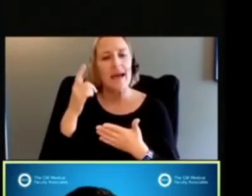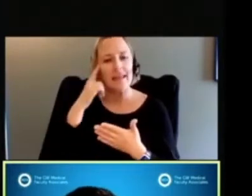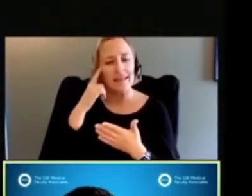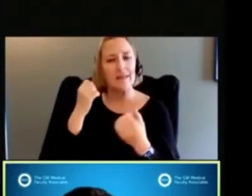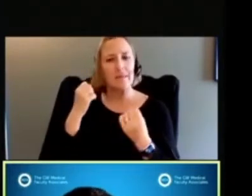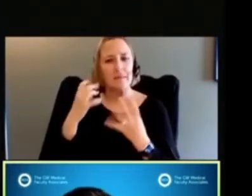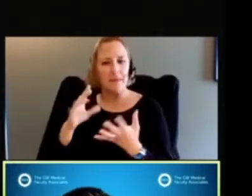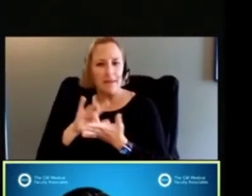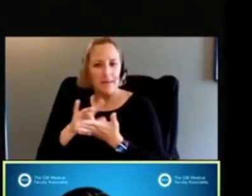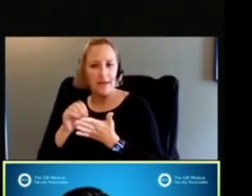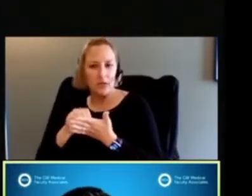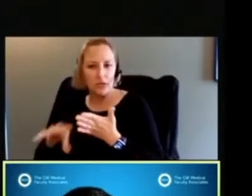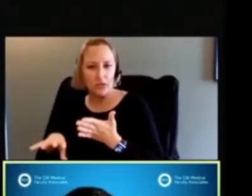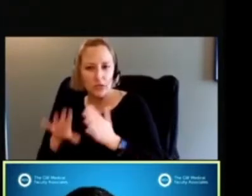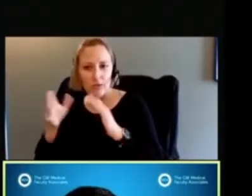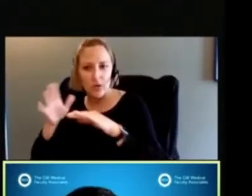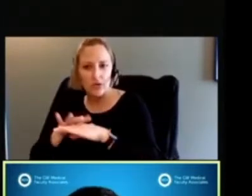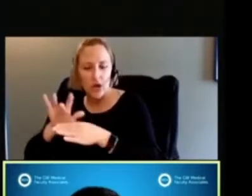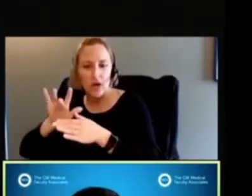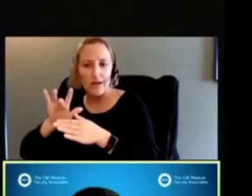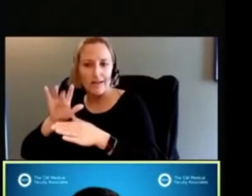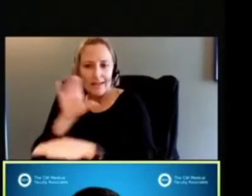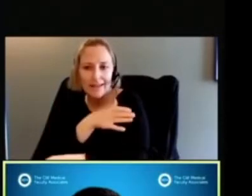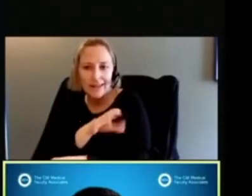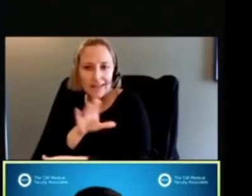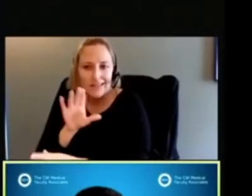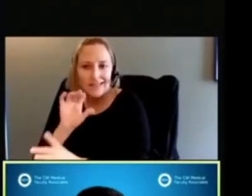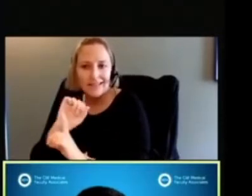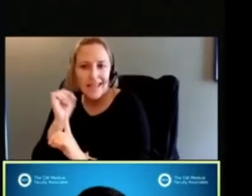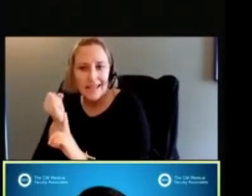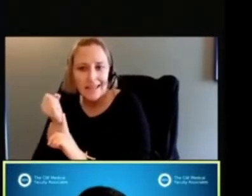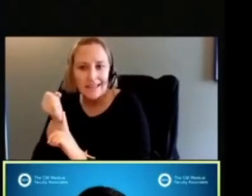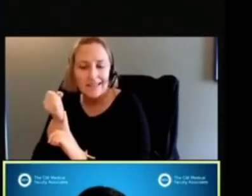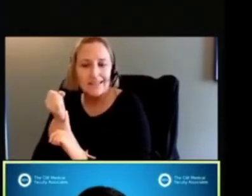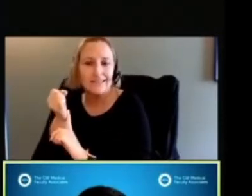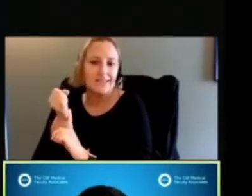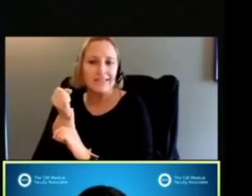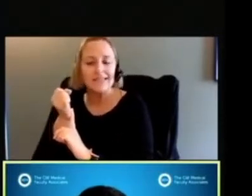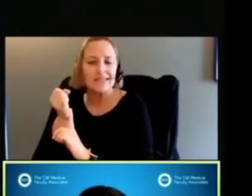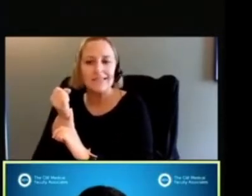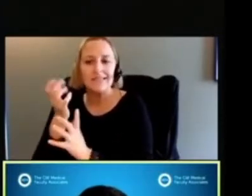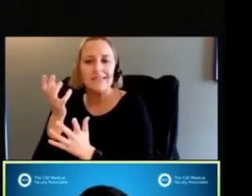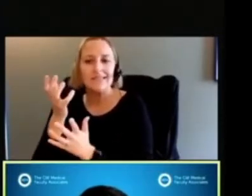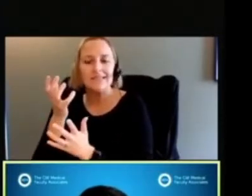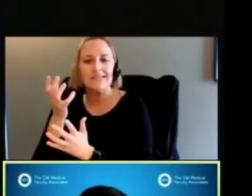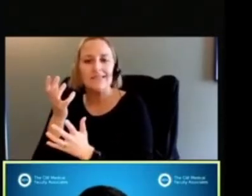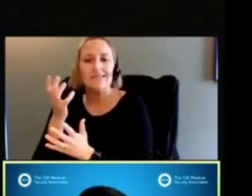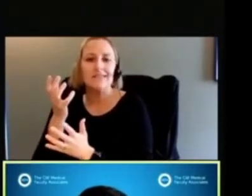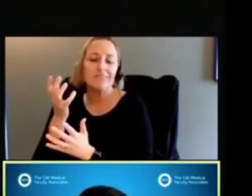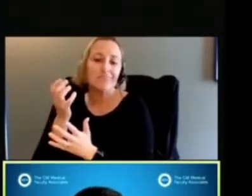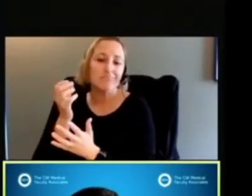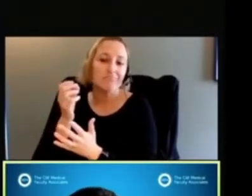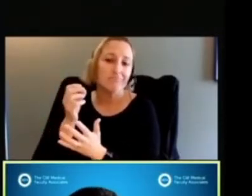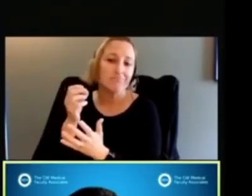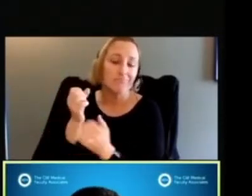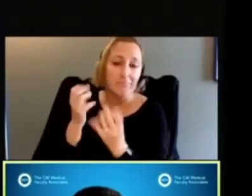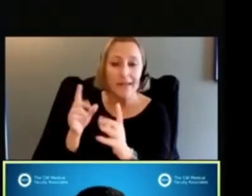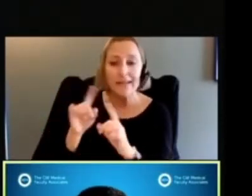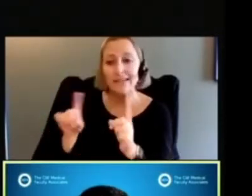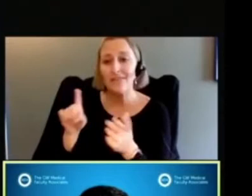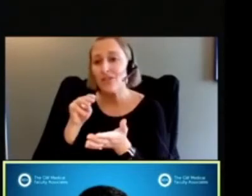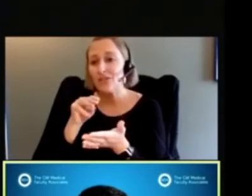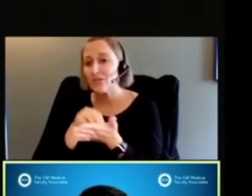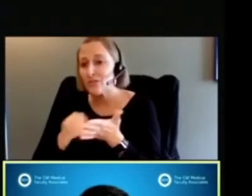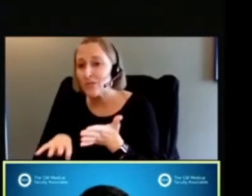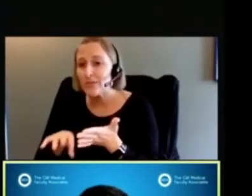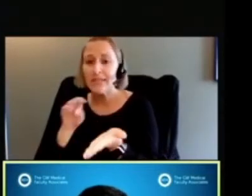medical students and PA students and often other students from a variety of different domains. We had nursing students, we